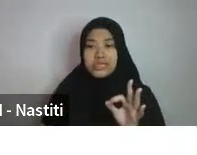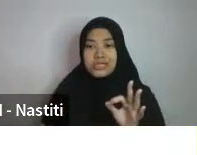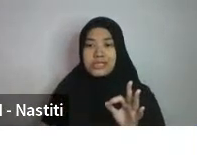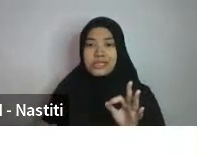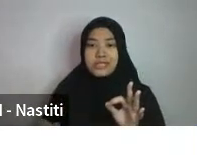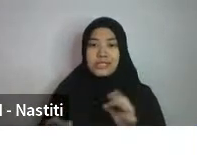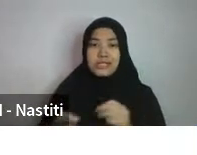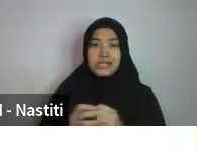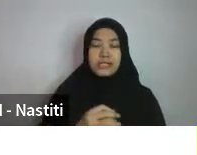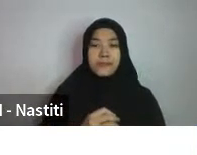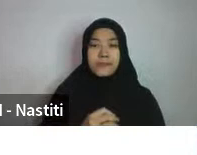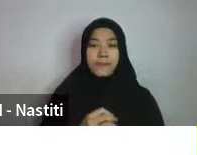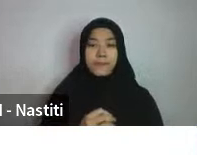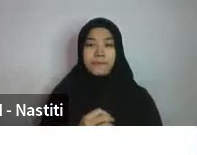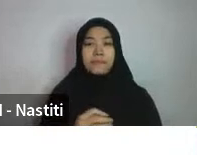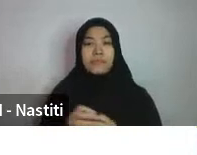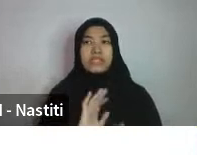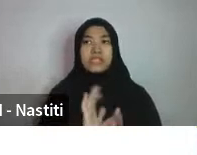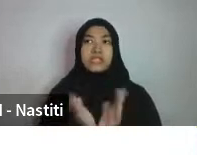Without making those adjustments,